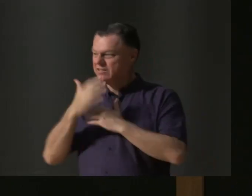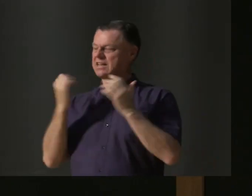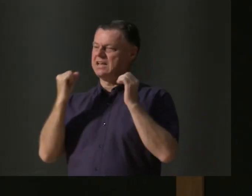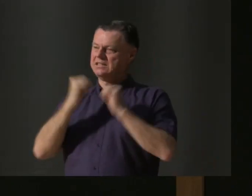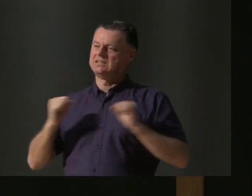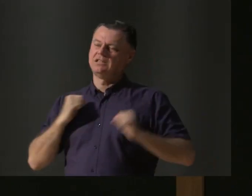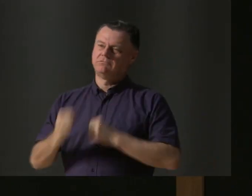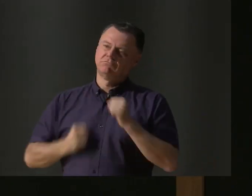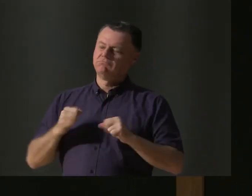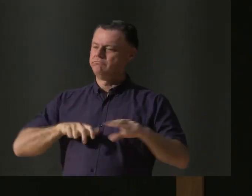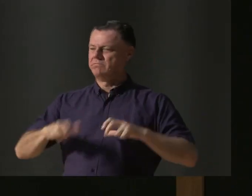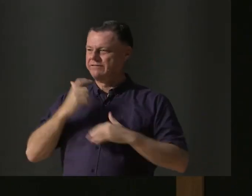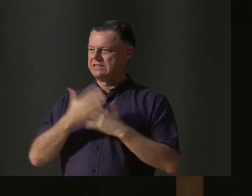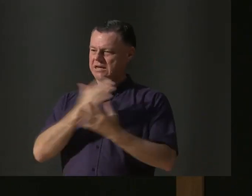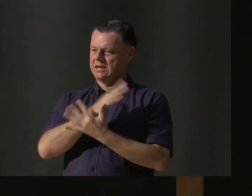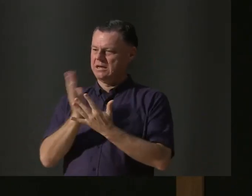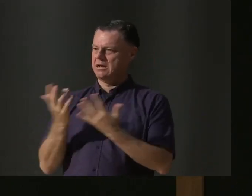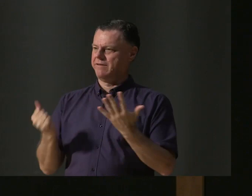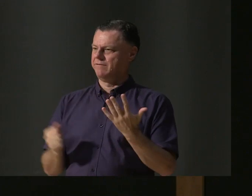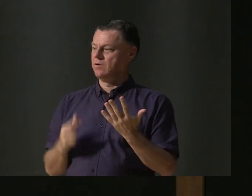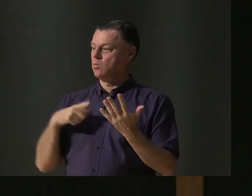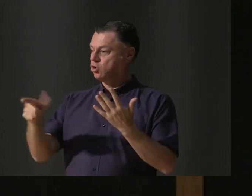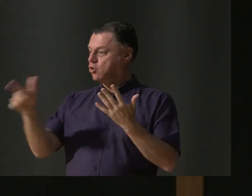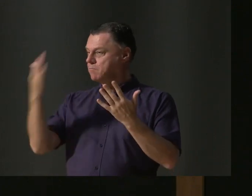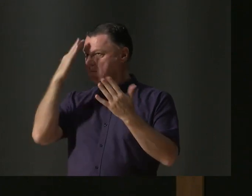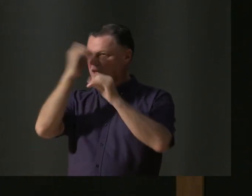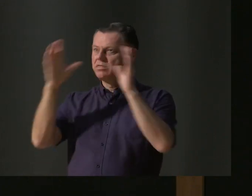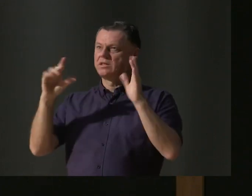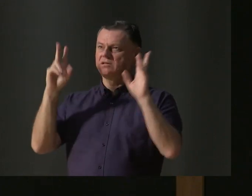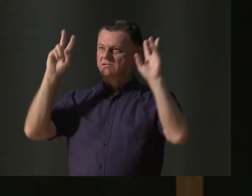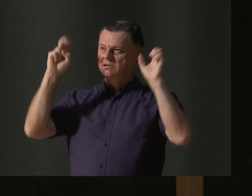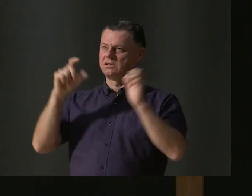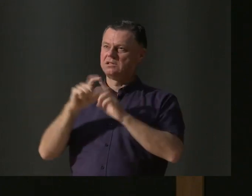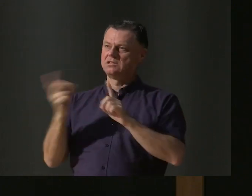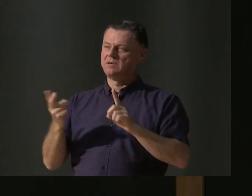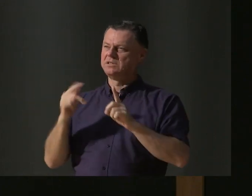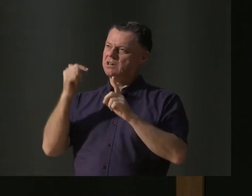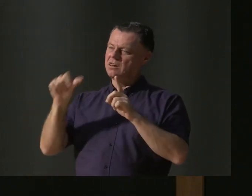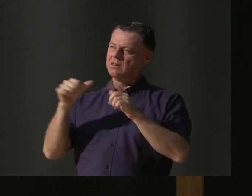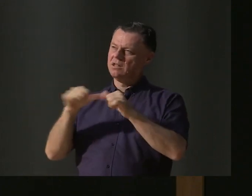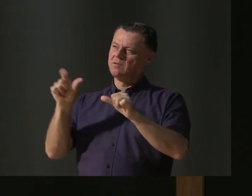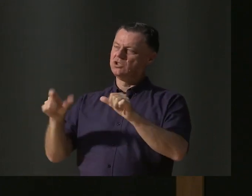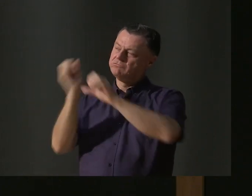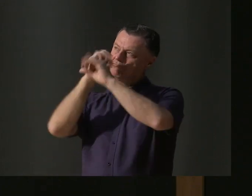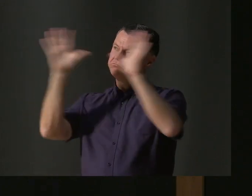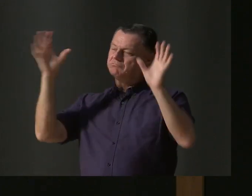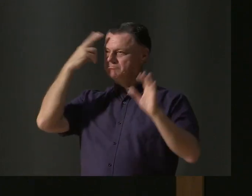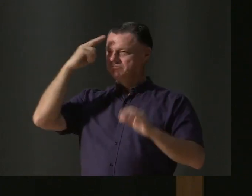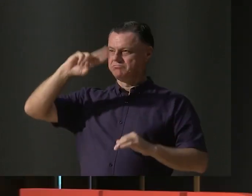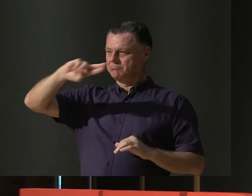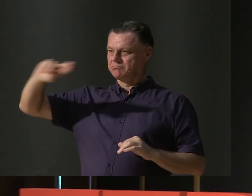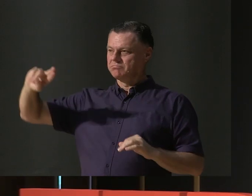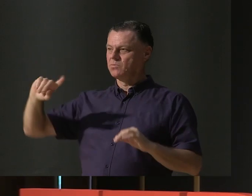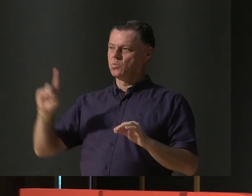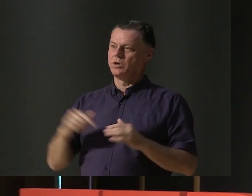day. And that's because the stereotypes that we have in our head about diabetes are founded